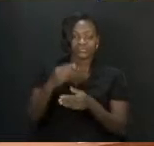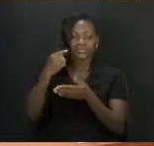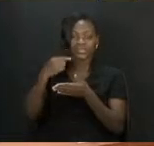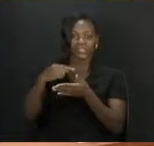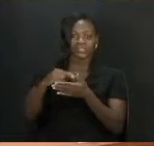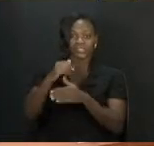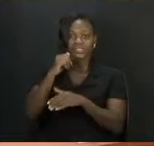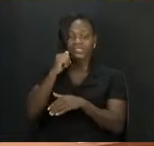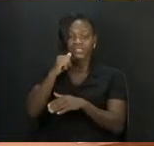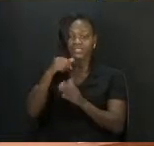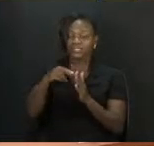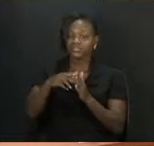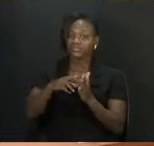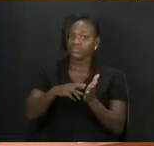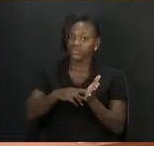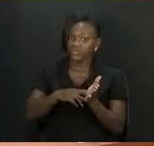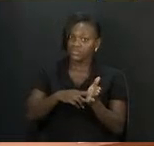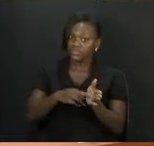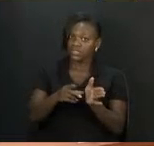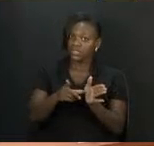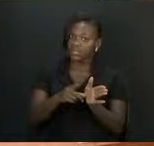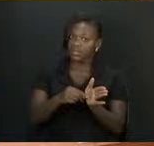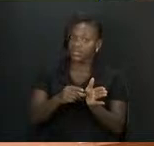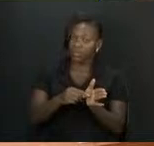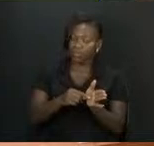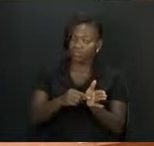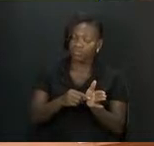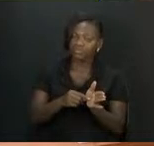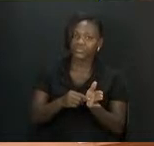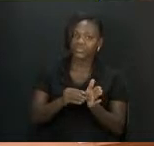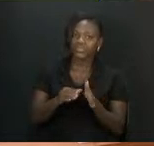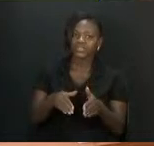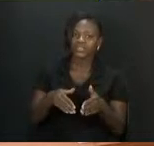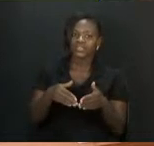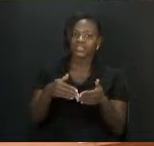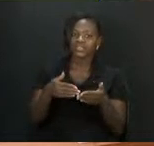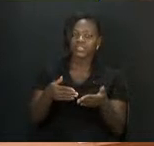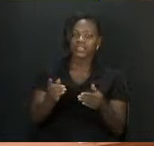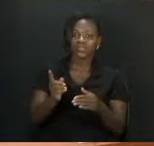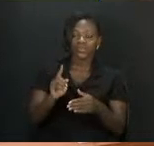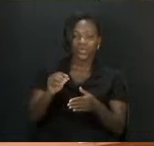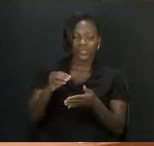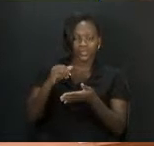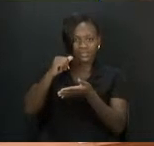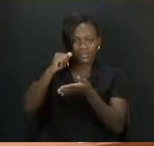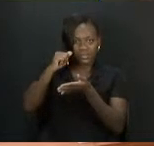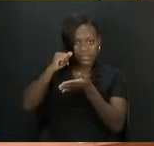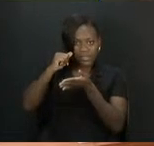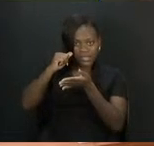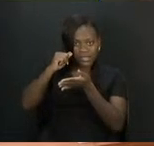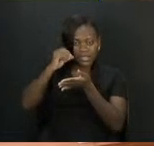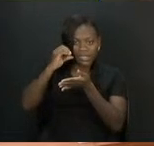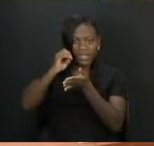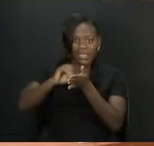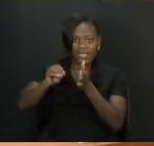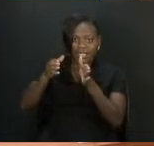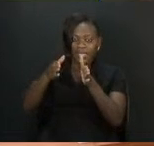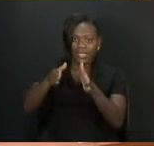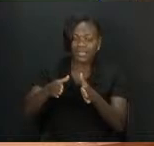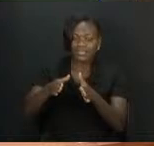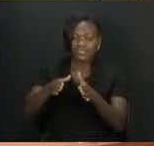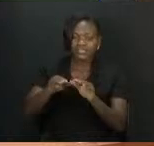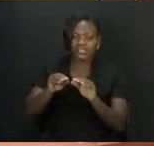copy containing the corrections submitted at the editor's office. Parliament has not later than 4 clear